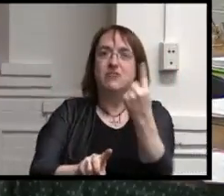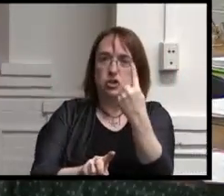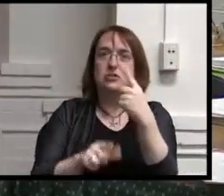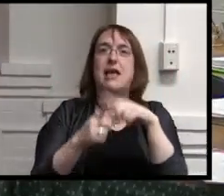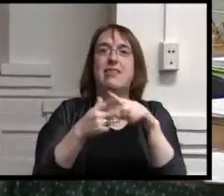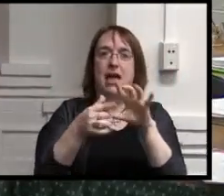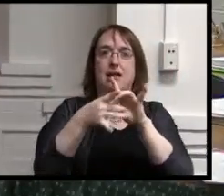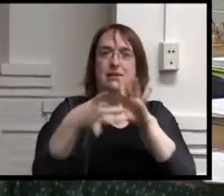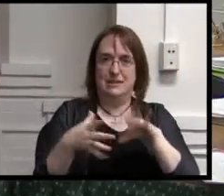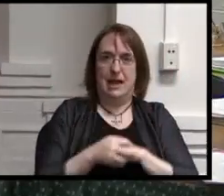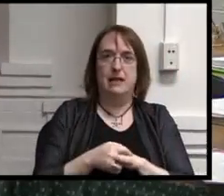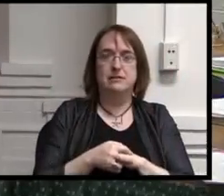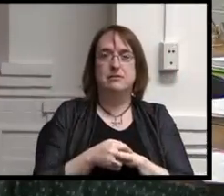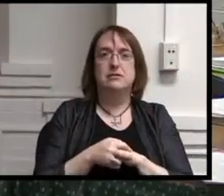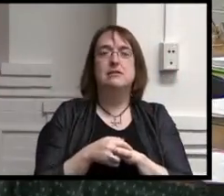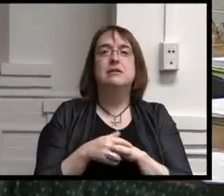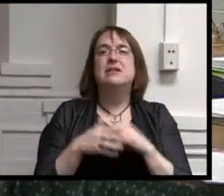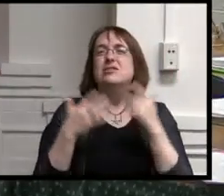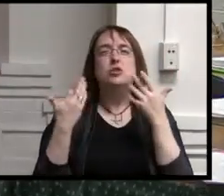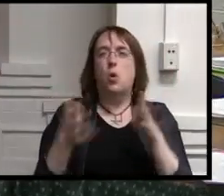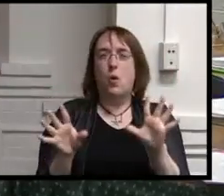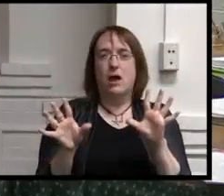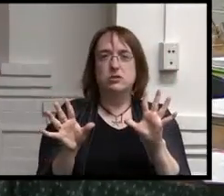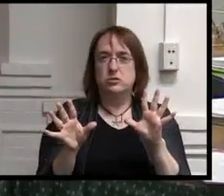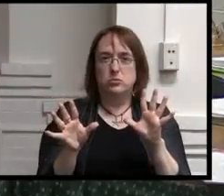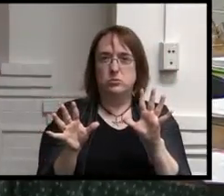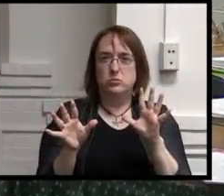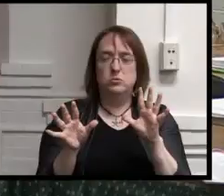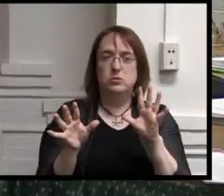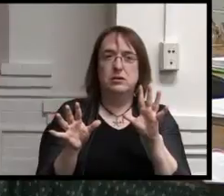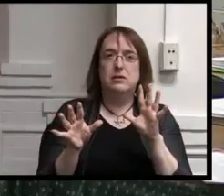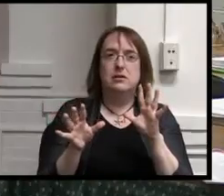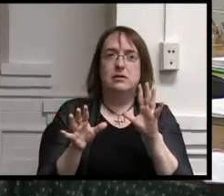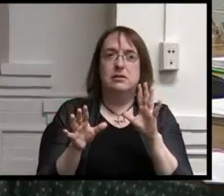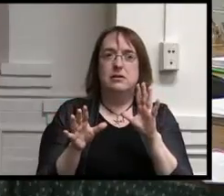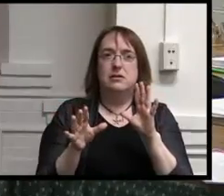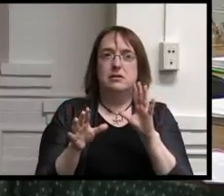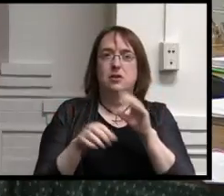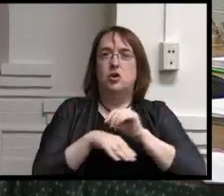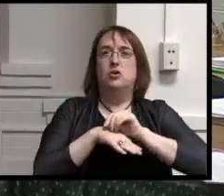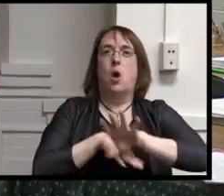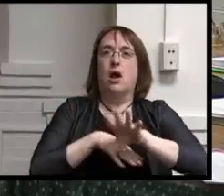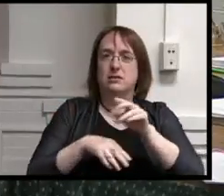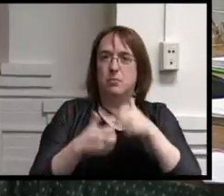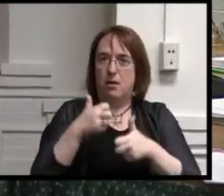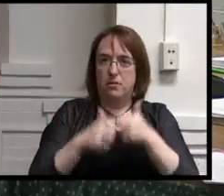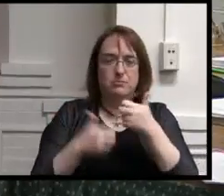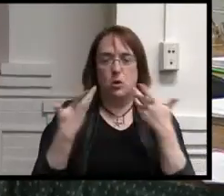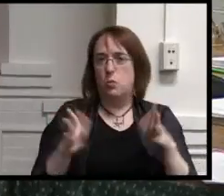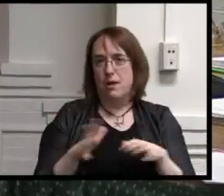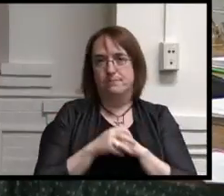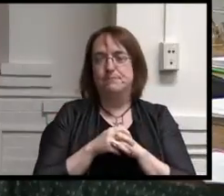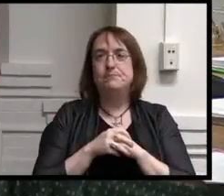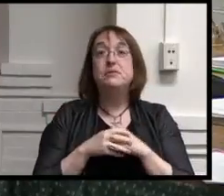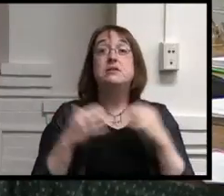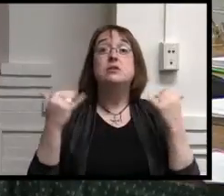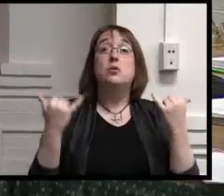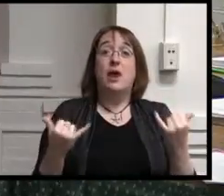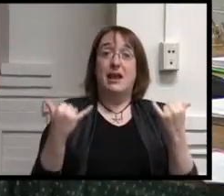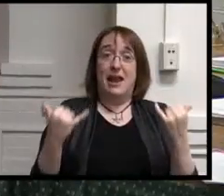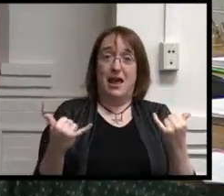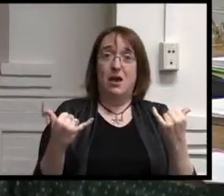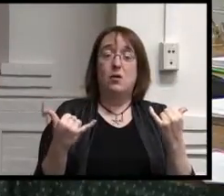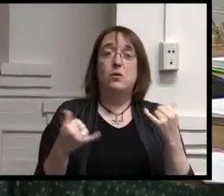plug so as not to harm operations or the systems. And so where we are right now is essentially a